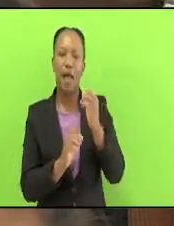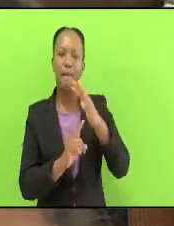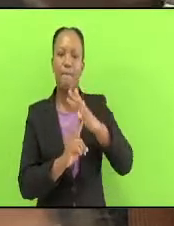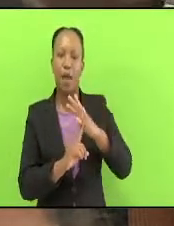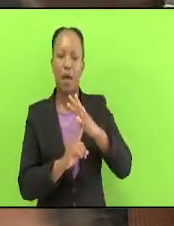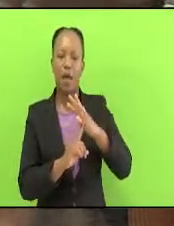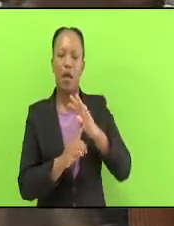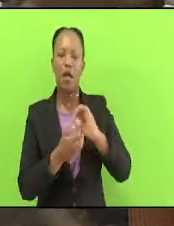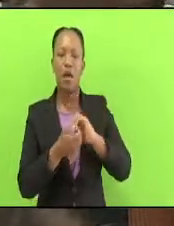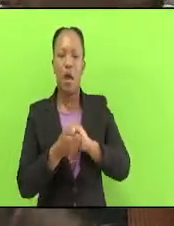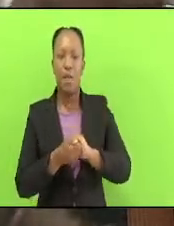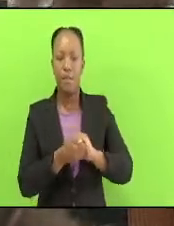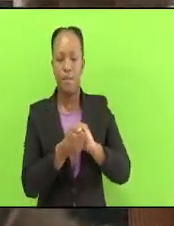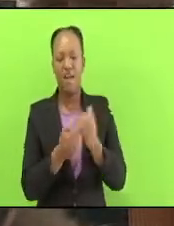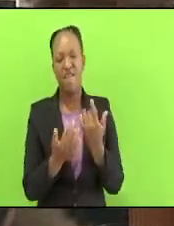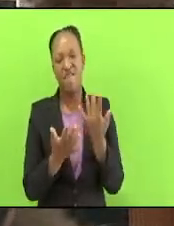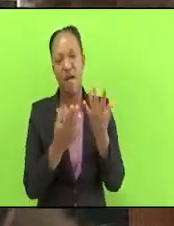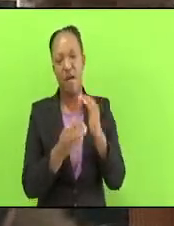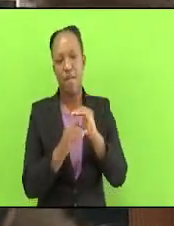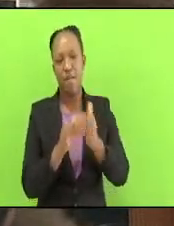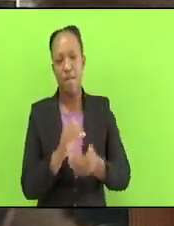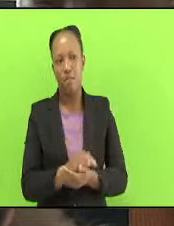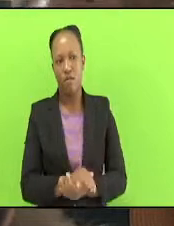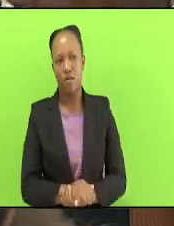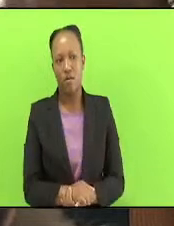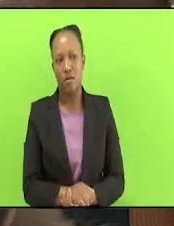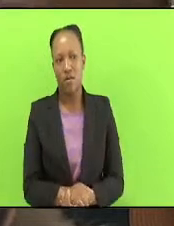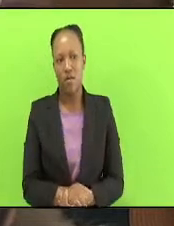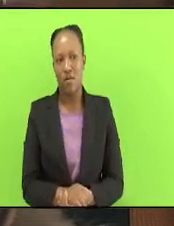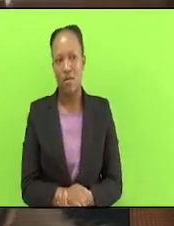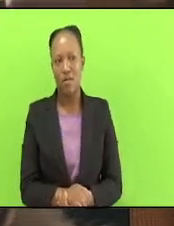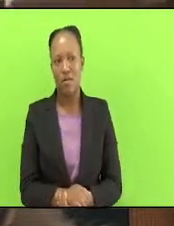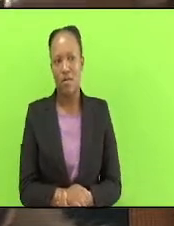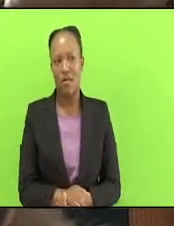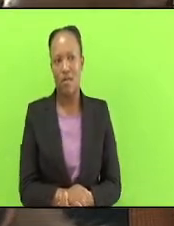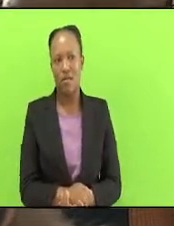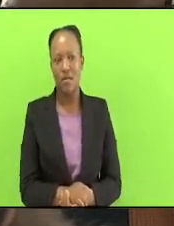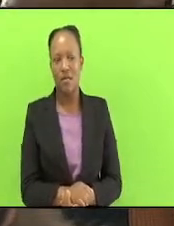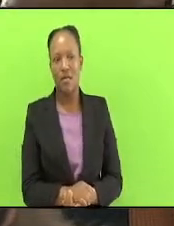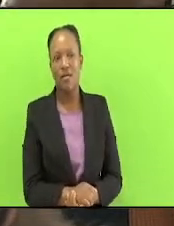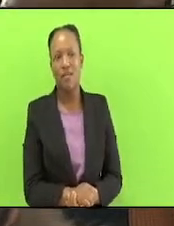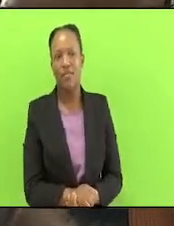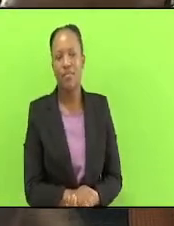an instructor in the Northwest Umbrella Fire Protection Association.